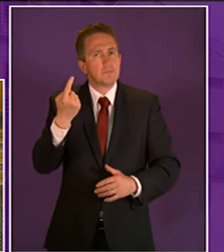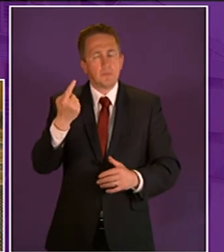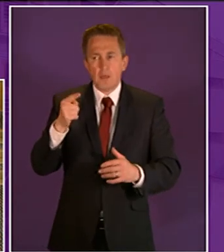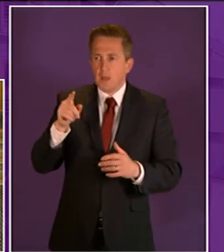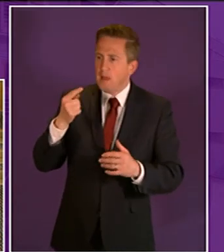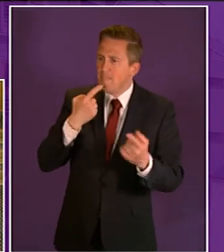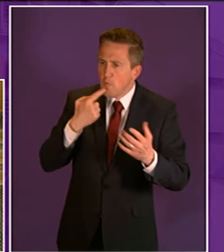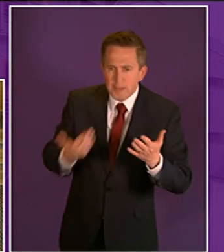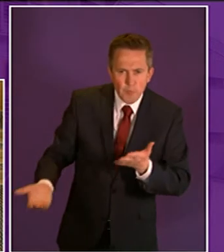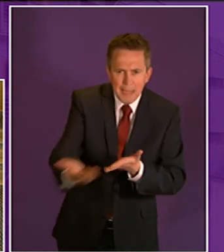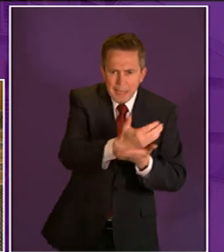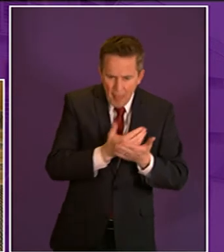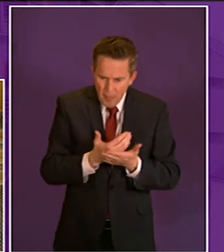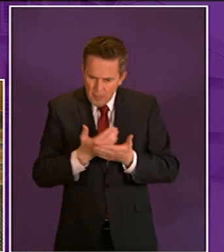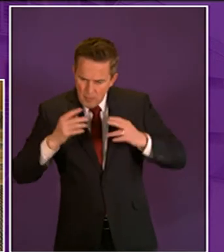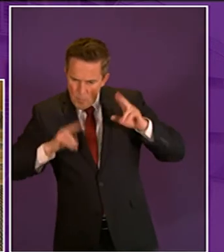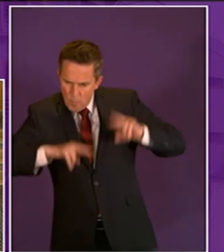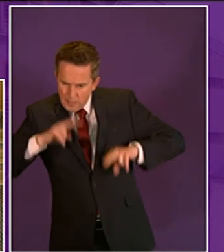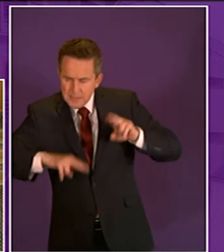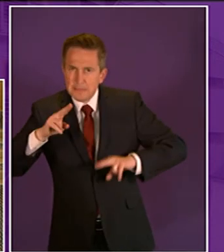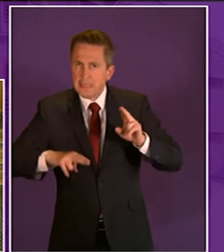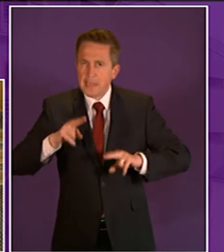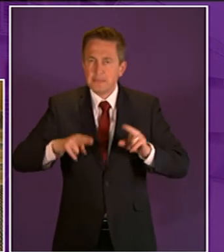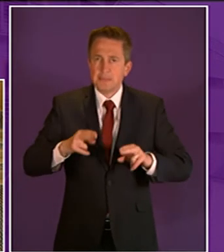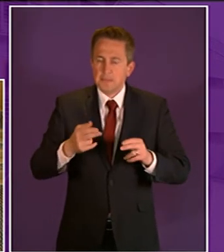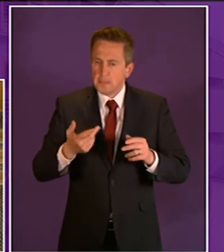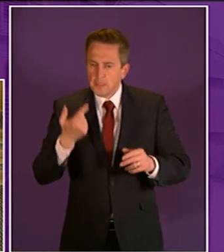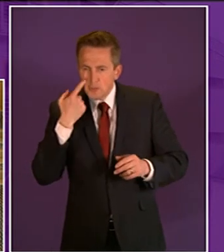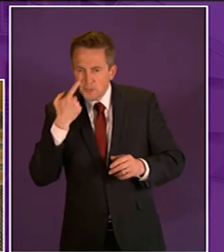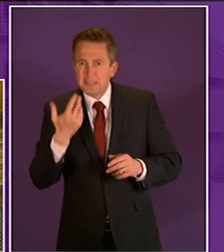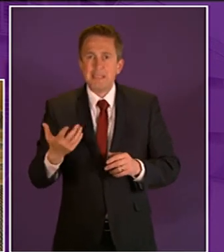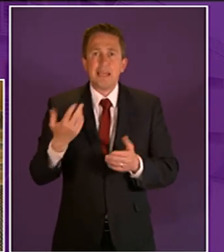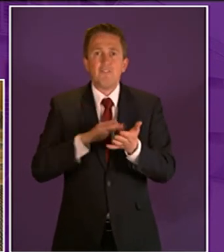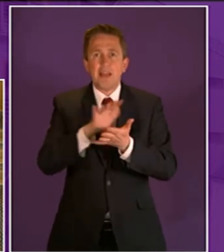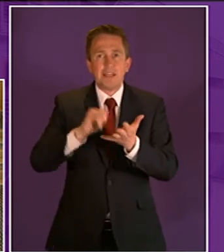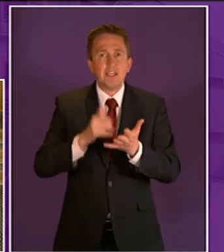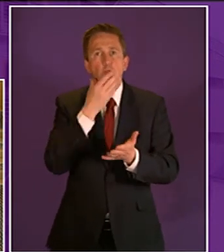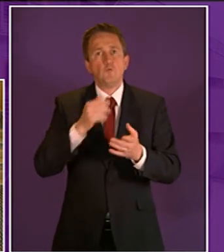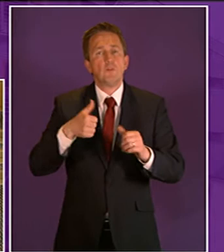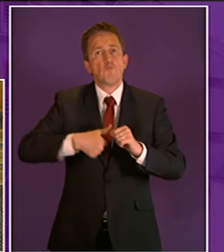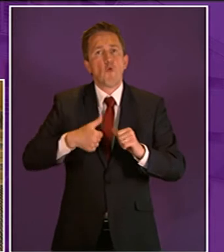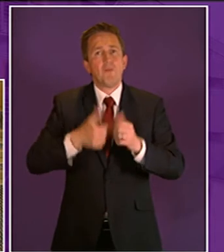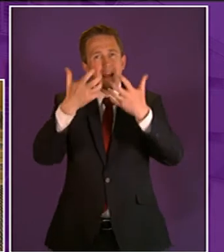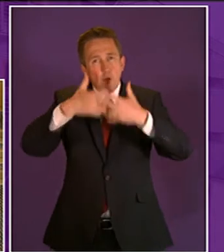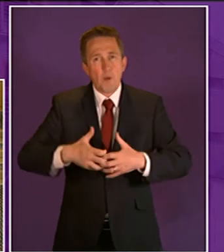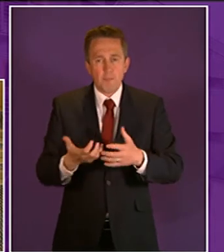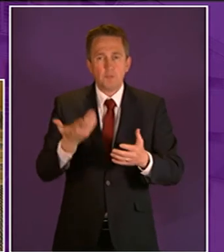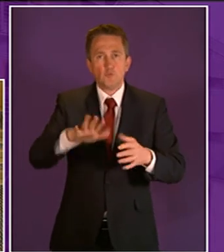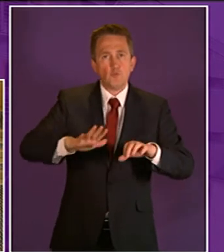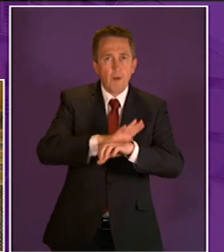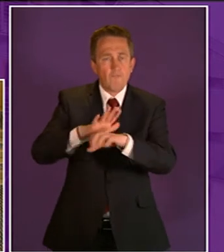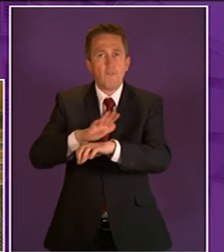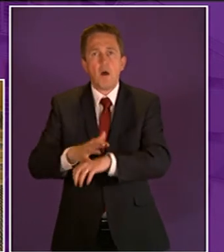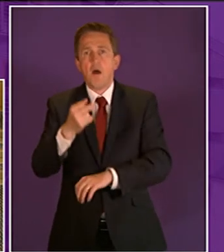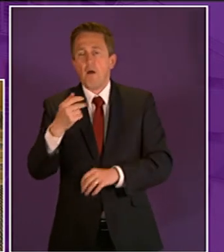be considered through this work will be to understand whether health boards had appropriate patching regimes in place. This is the process